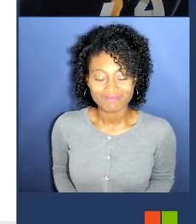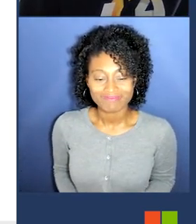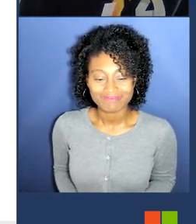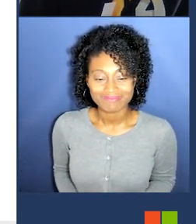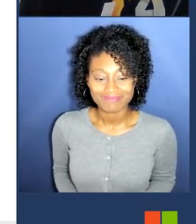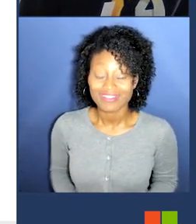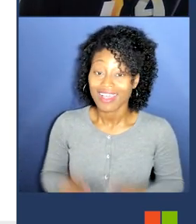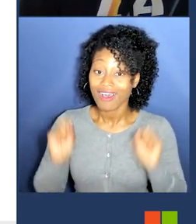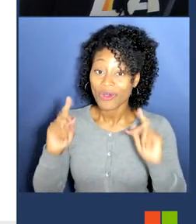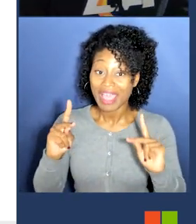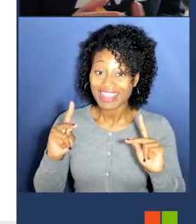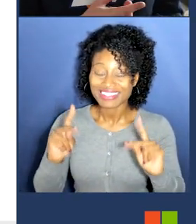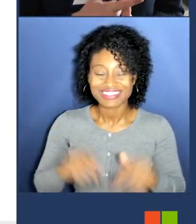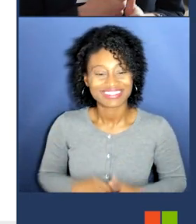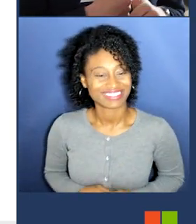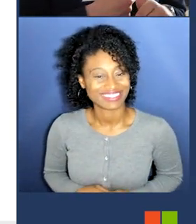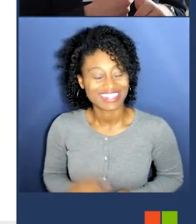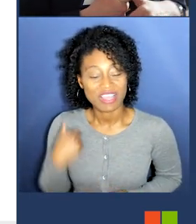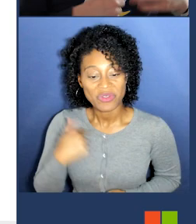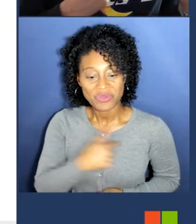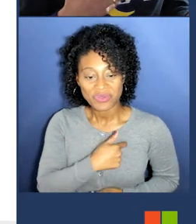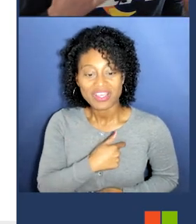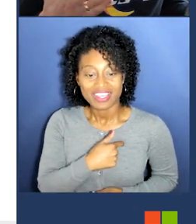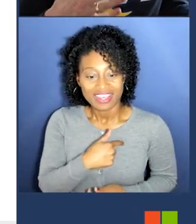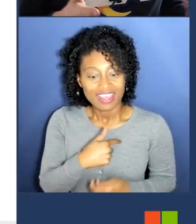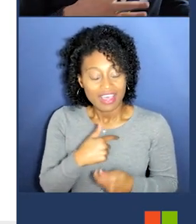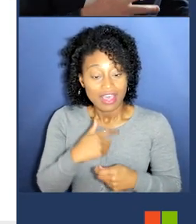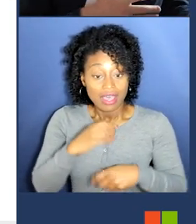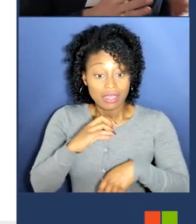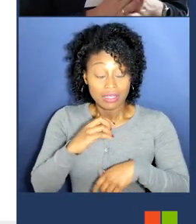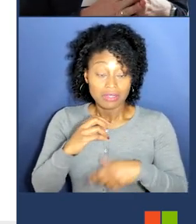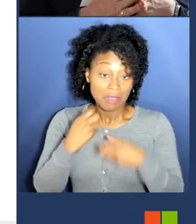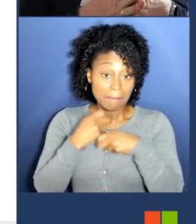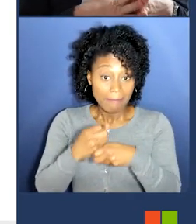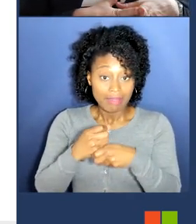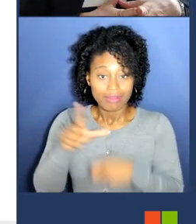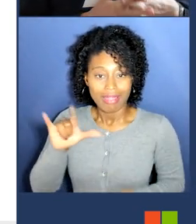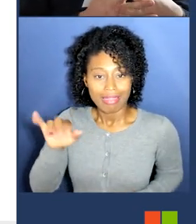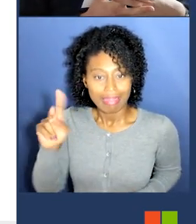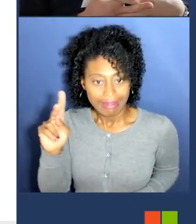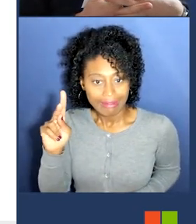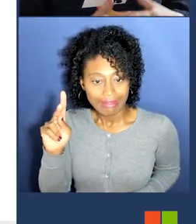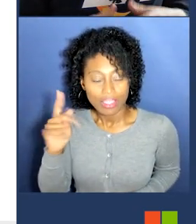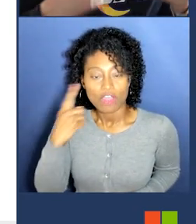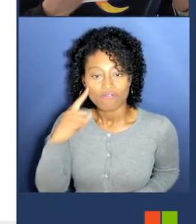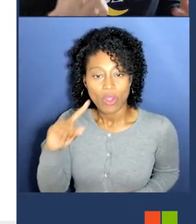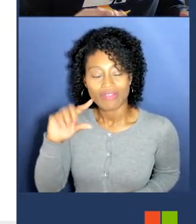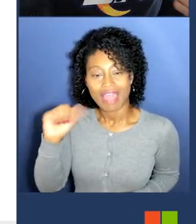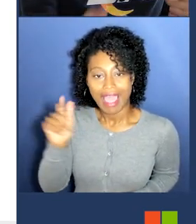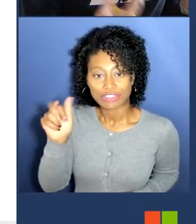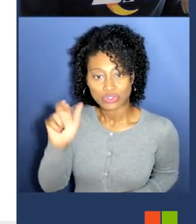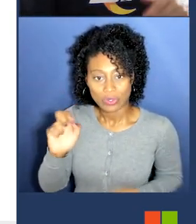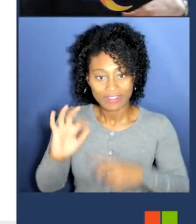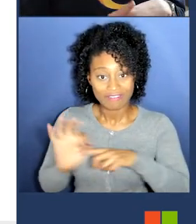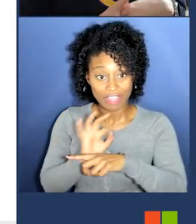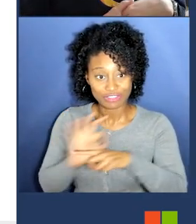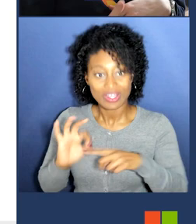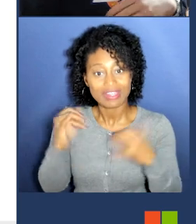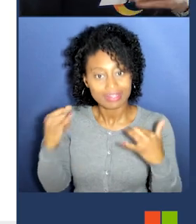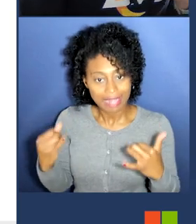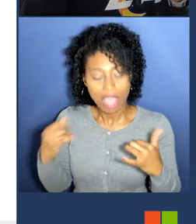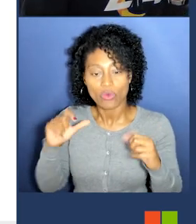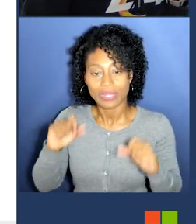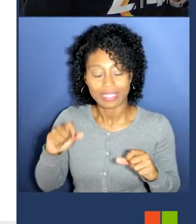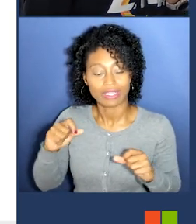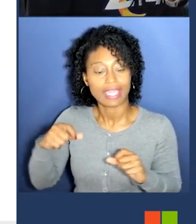Okay, good. So we have created the link essentially to the Azure function and now the rule to actually trigger the